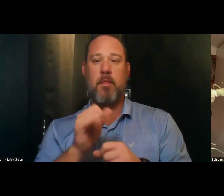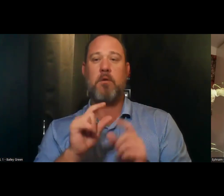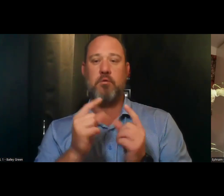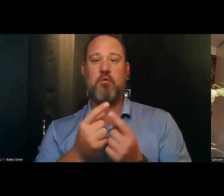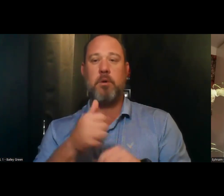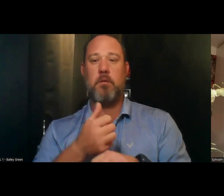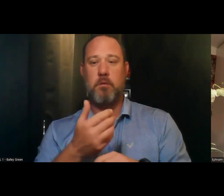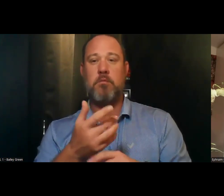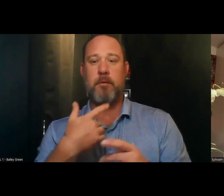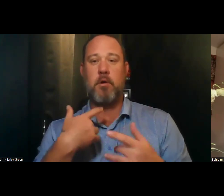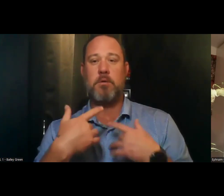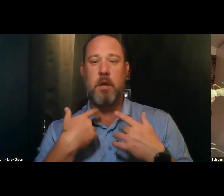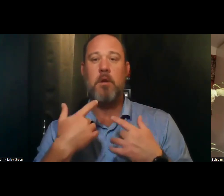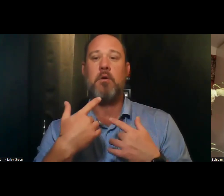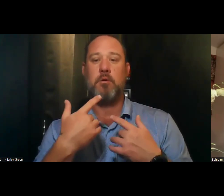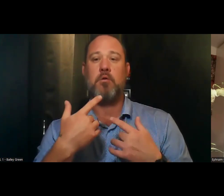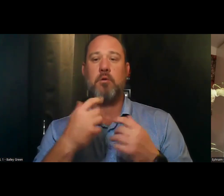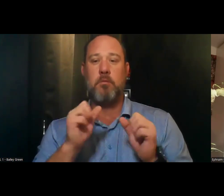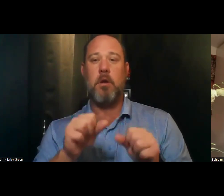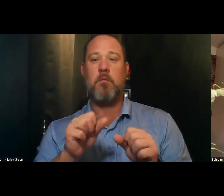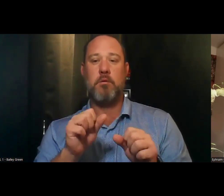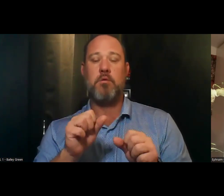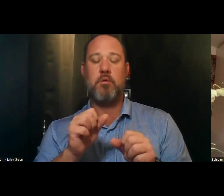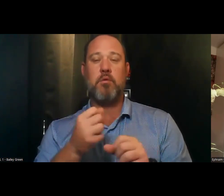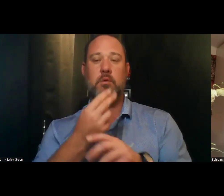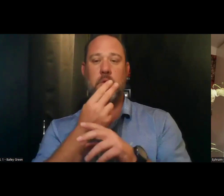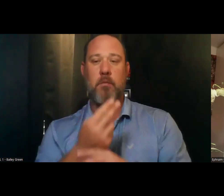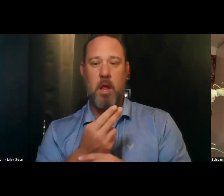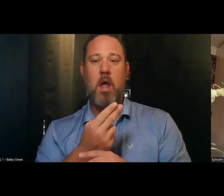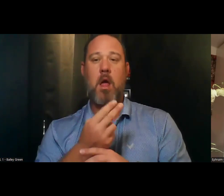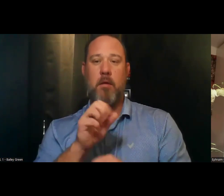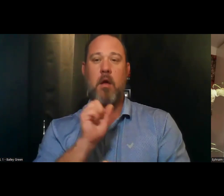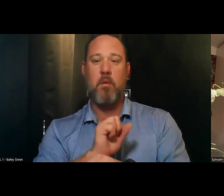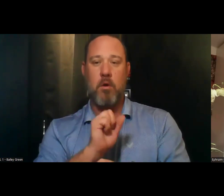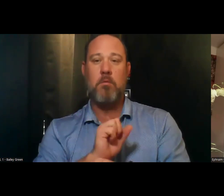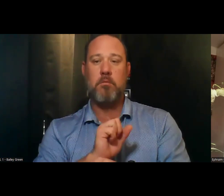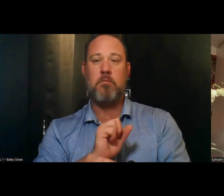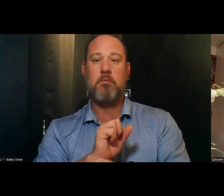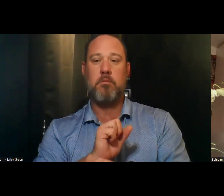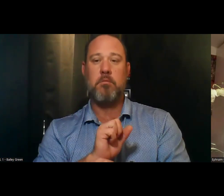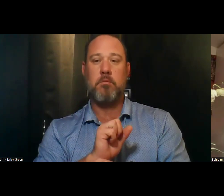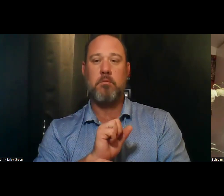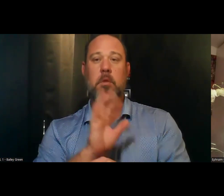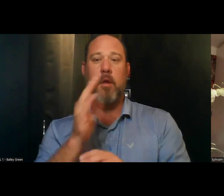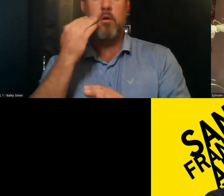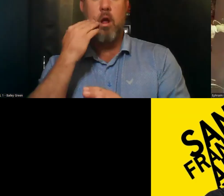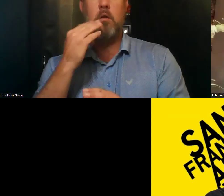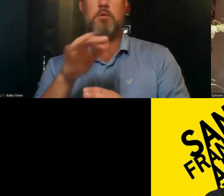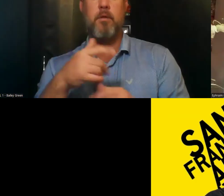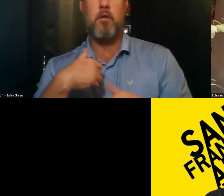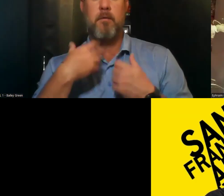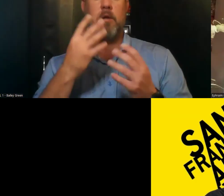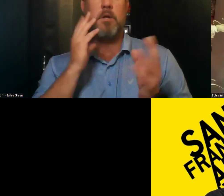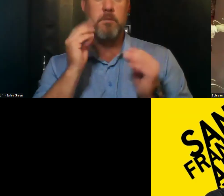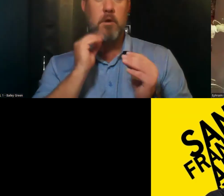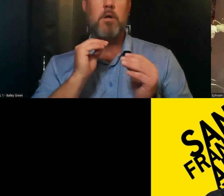together. I'm just very excited to be able to apply that work and their knowledge and their lived experience into